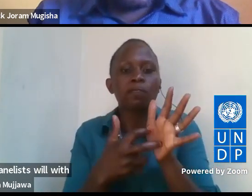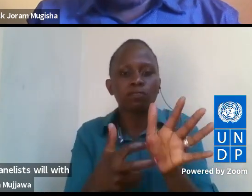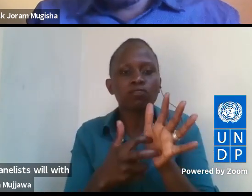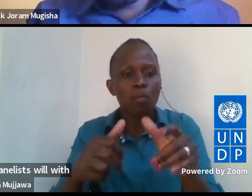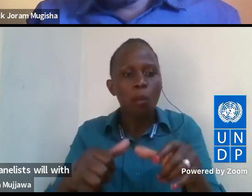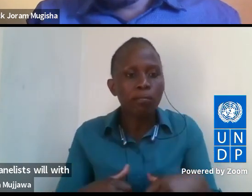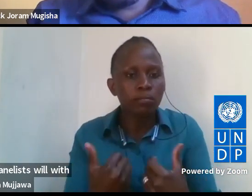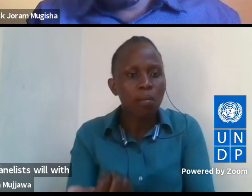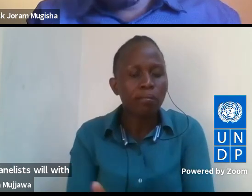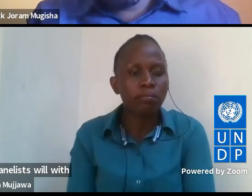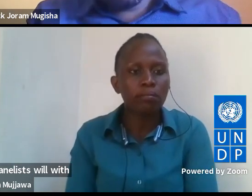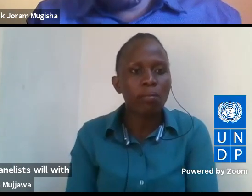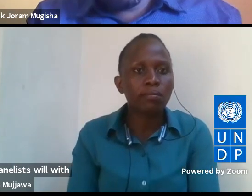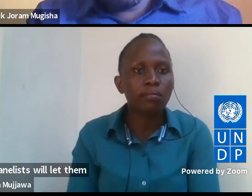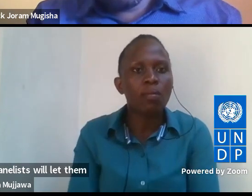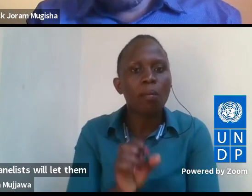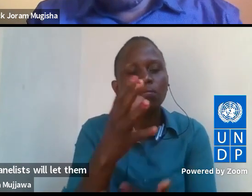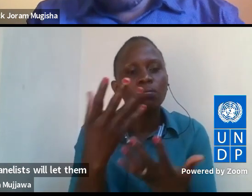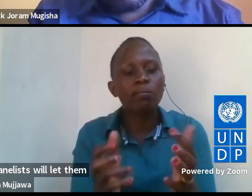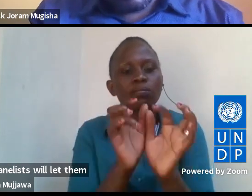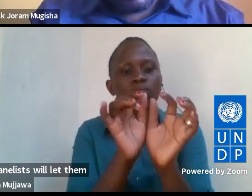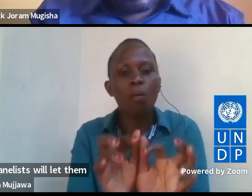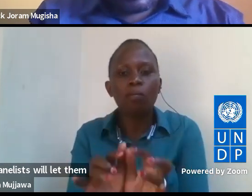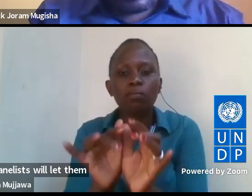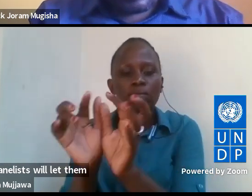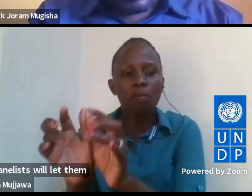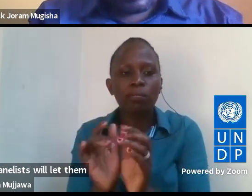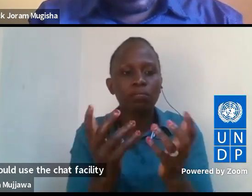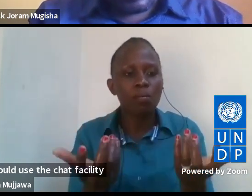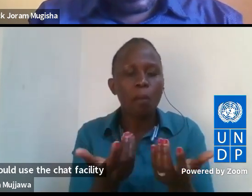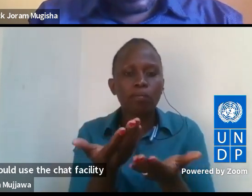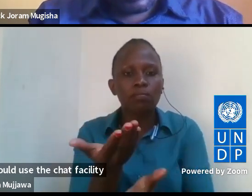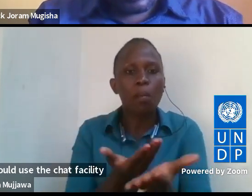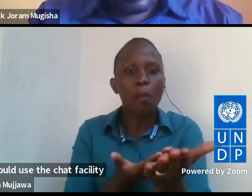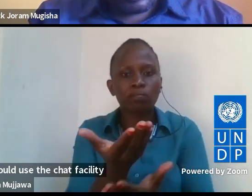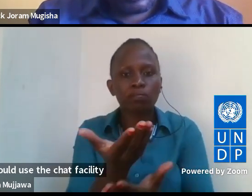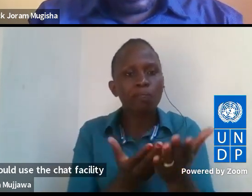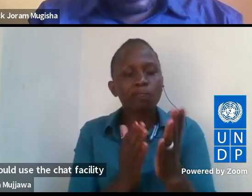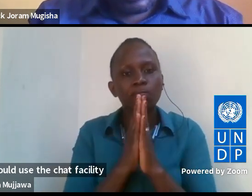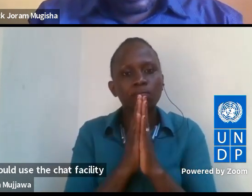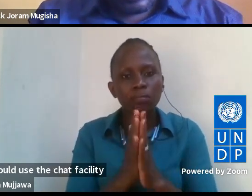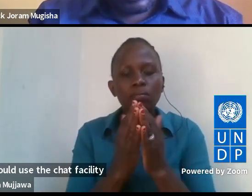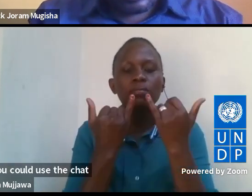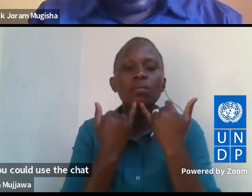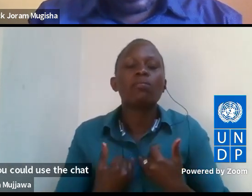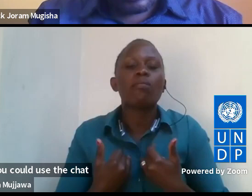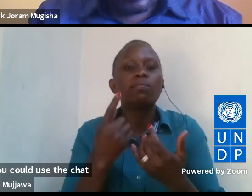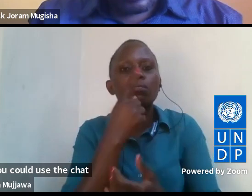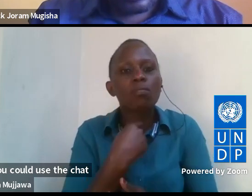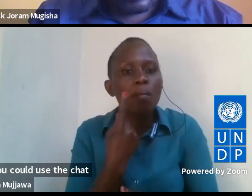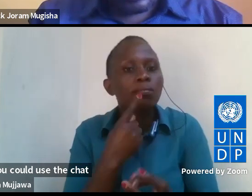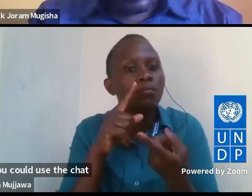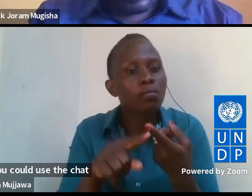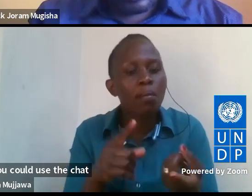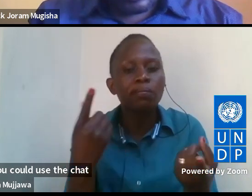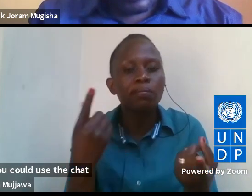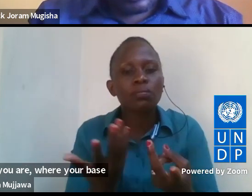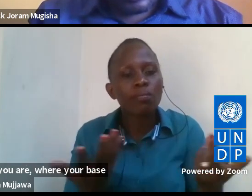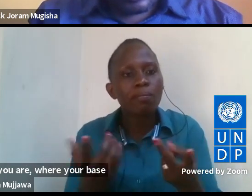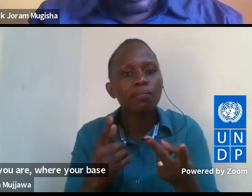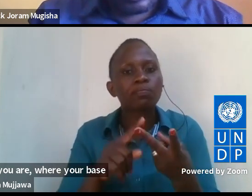talk about themselves. So if you could use the chat facility to please let us know who you are, where you are